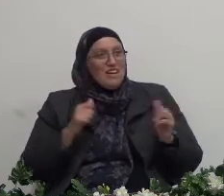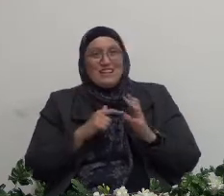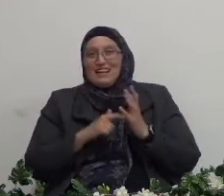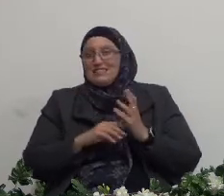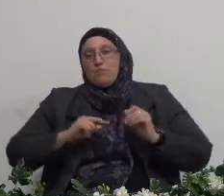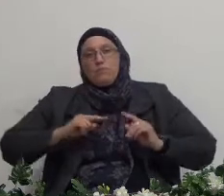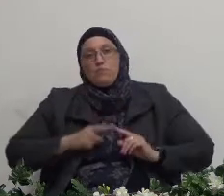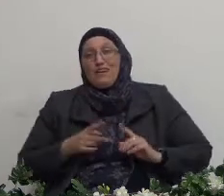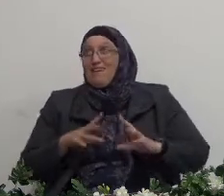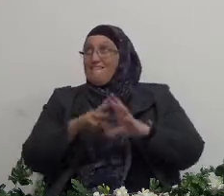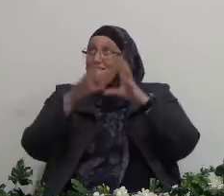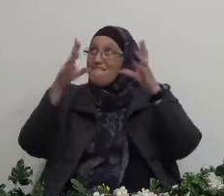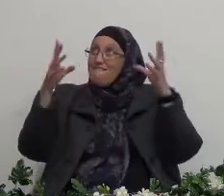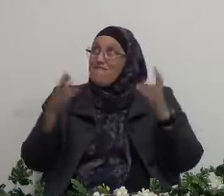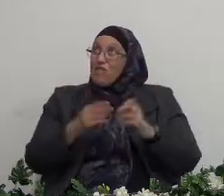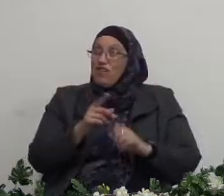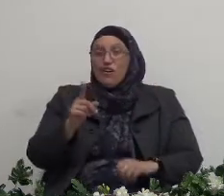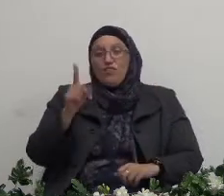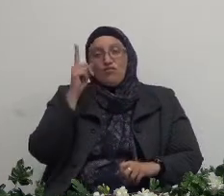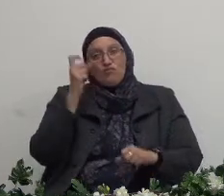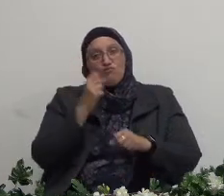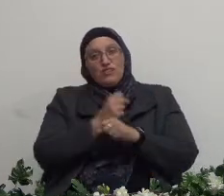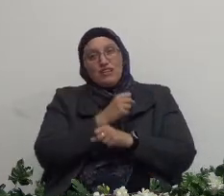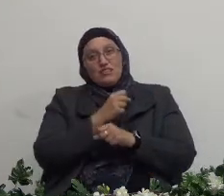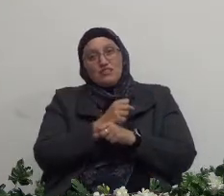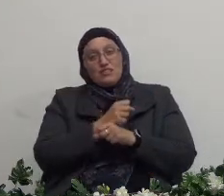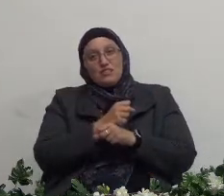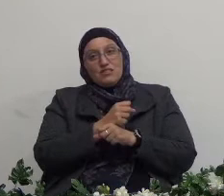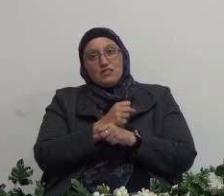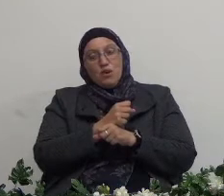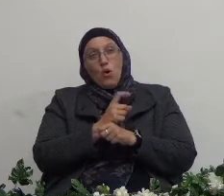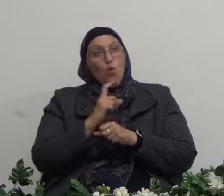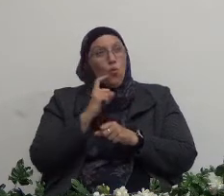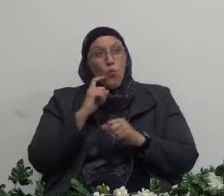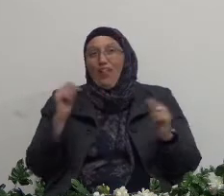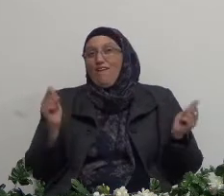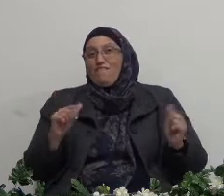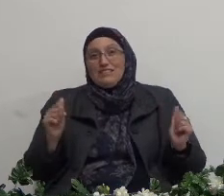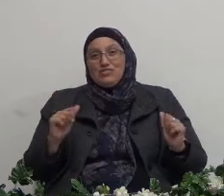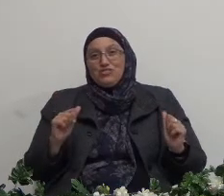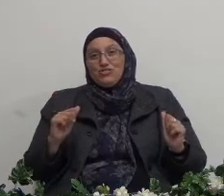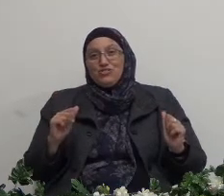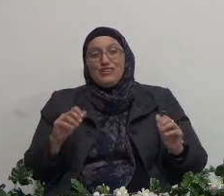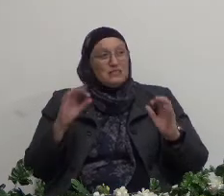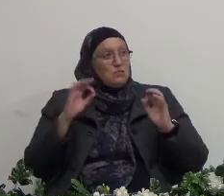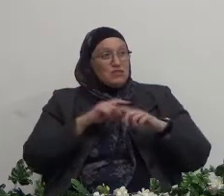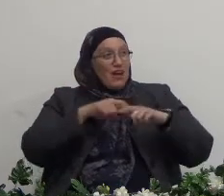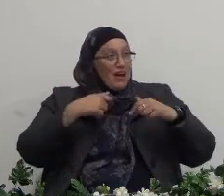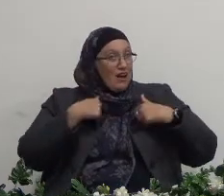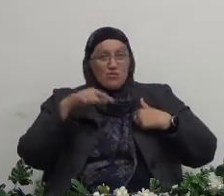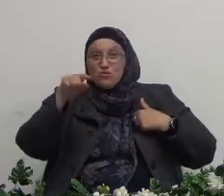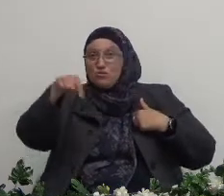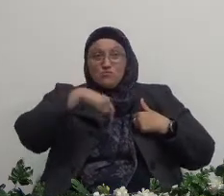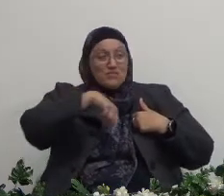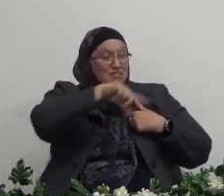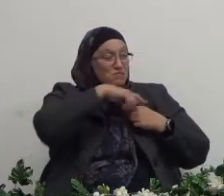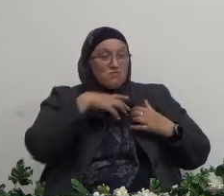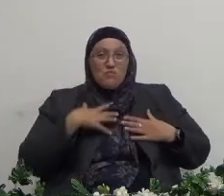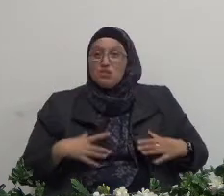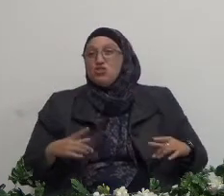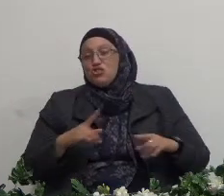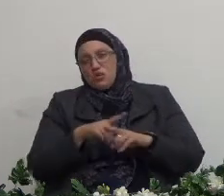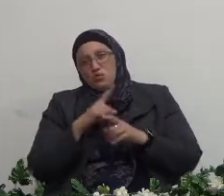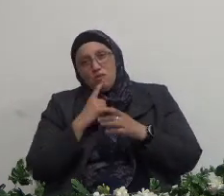will come to an end, and especially ourselves. So when we look at this change in our lifestyle and change in the routines that we